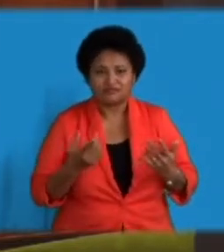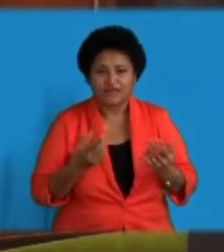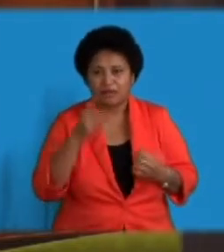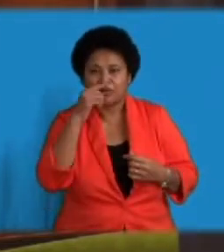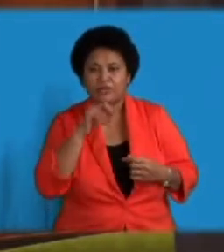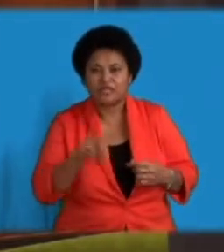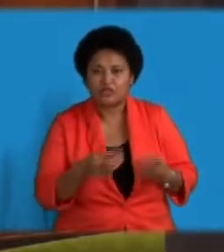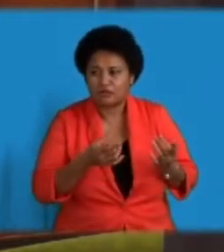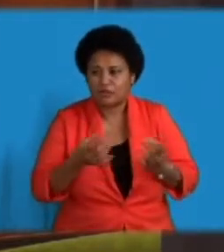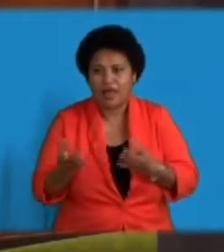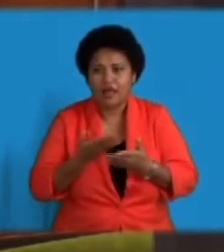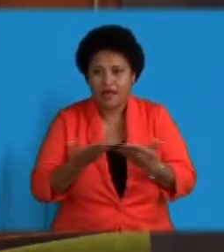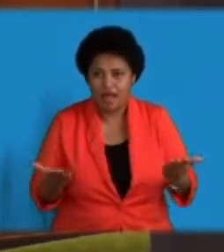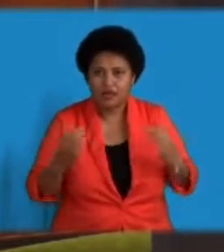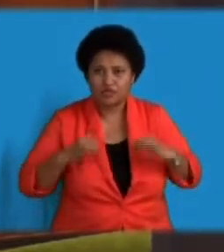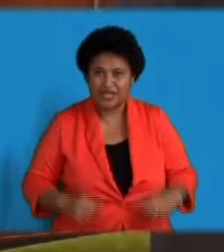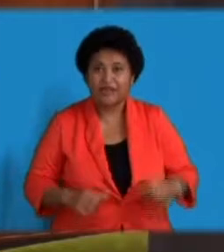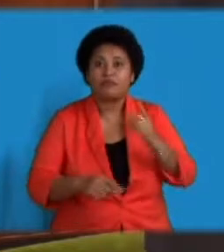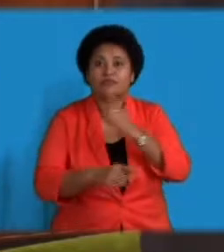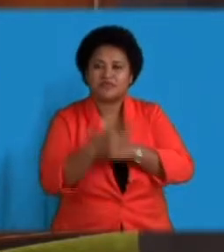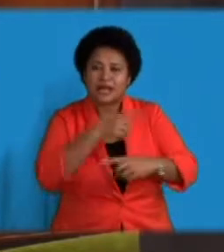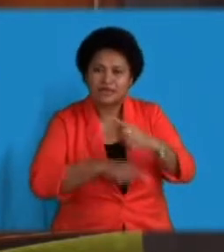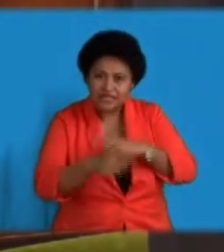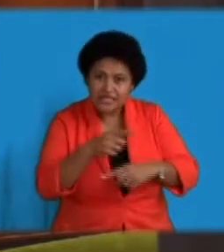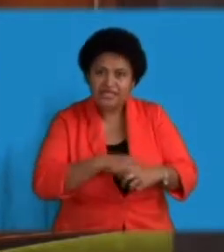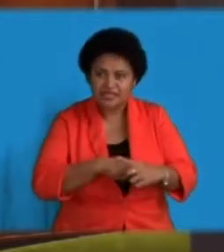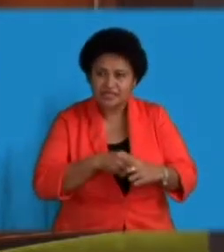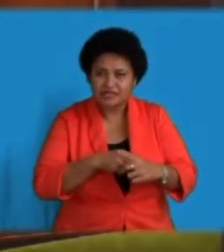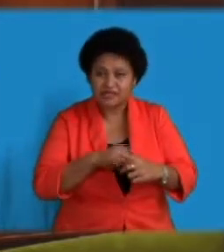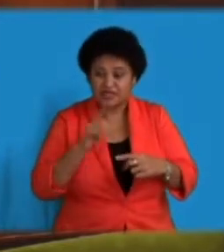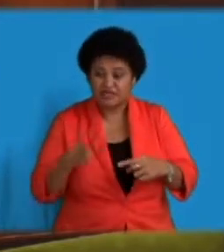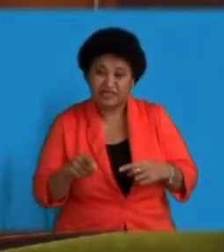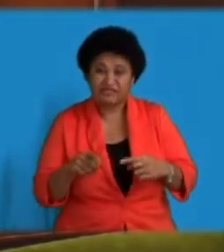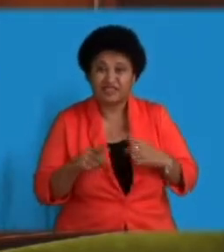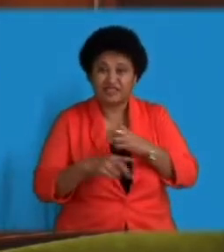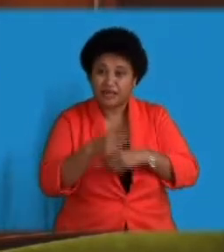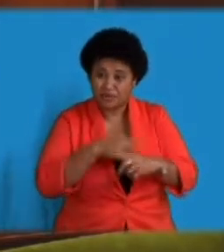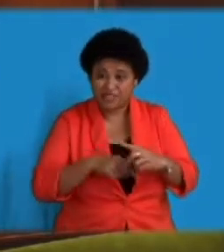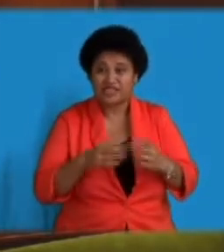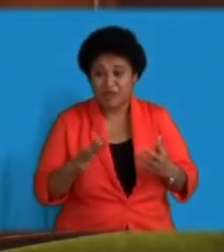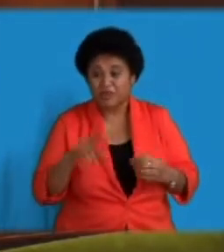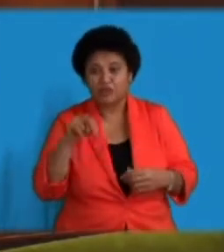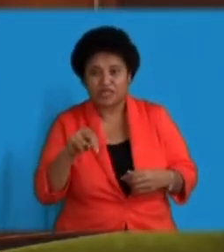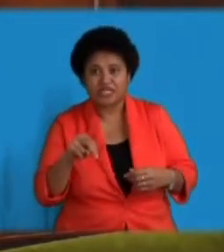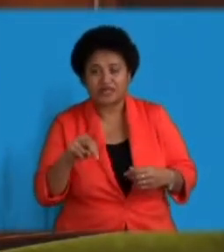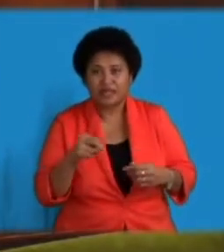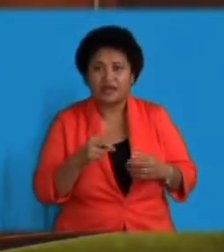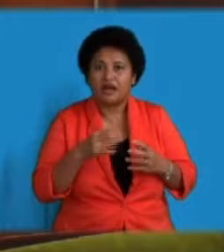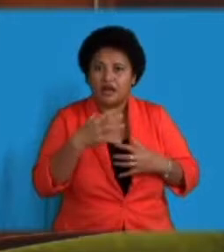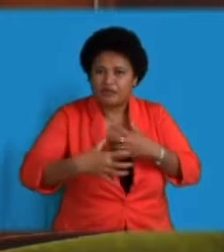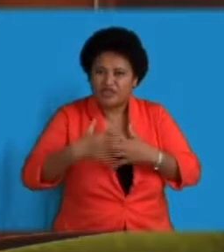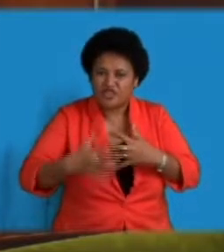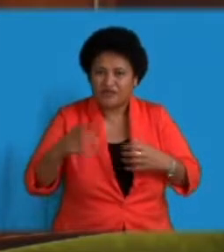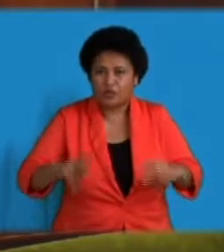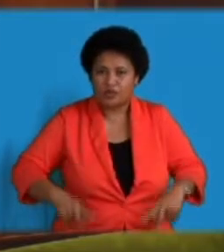process. The growth in diabetes will inevitably and sadly lead to an increase in the demand for dialysis. But that just highlights the importance